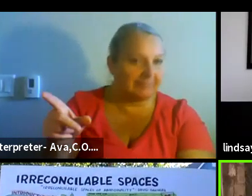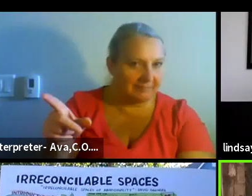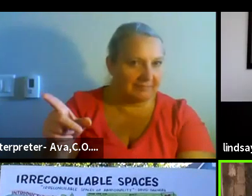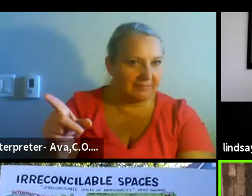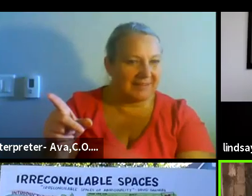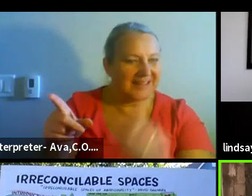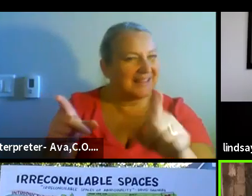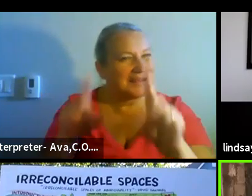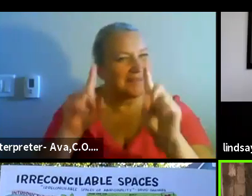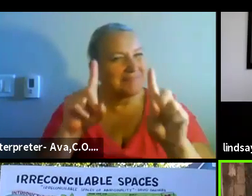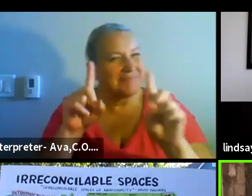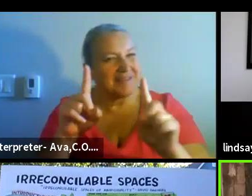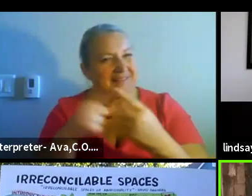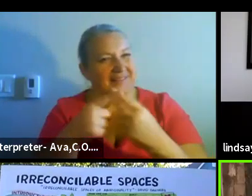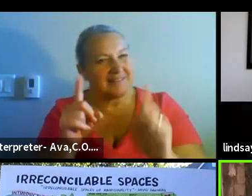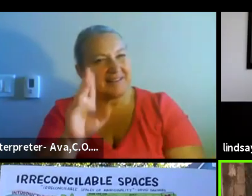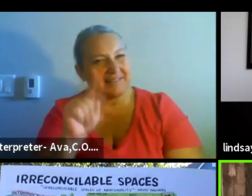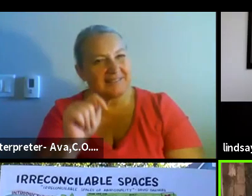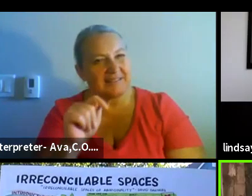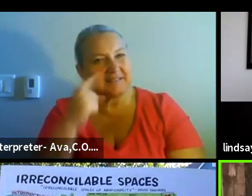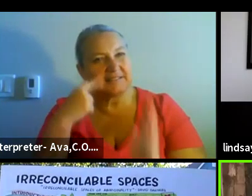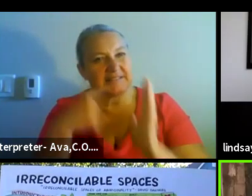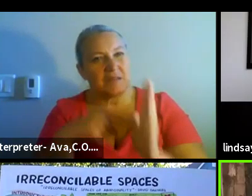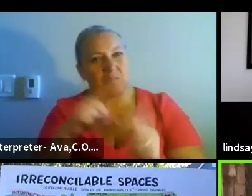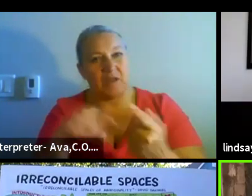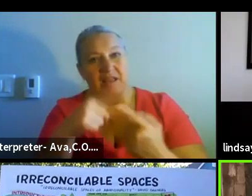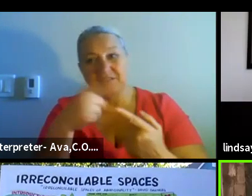But in separating us that way,